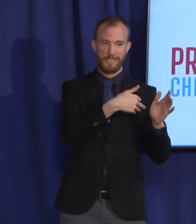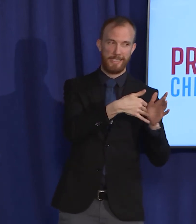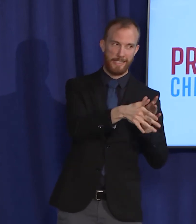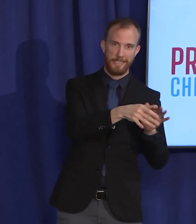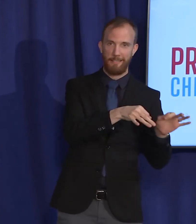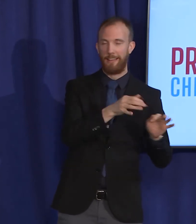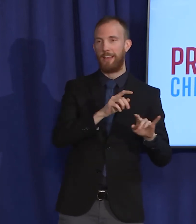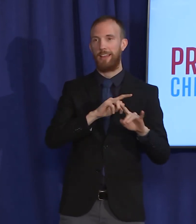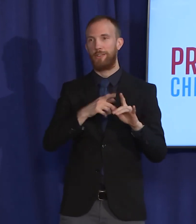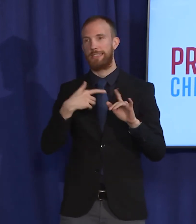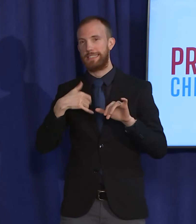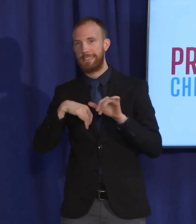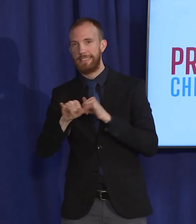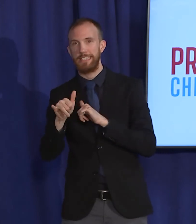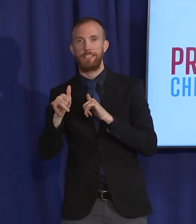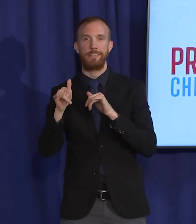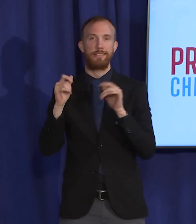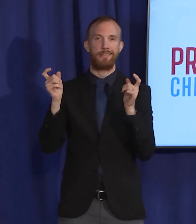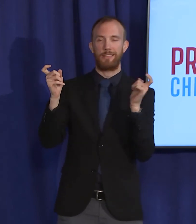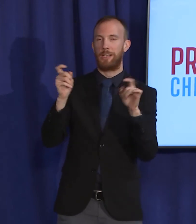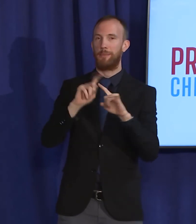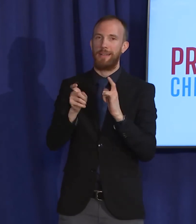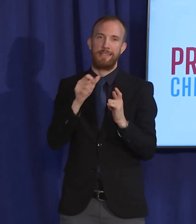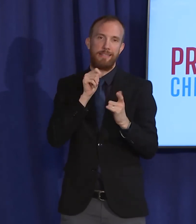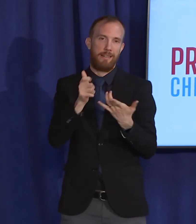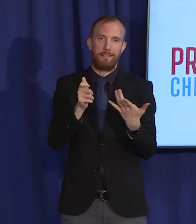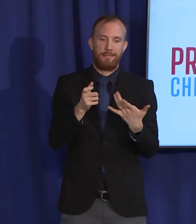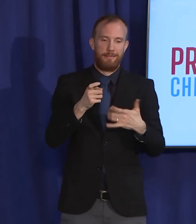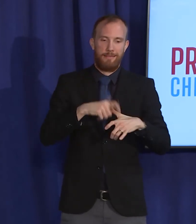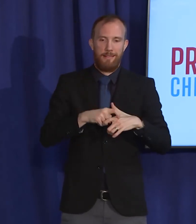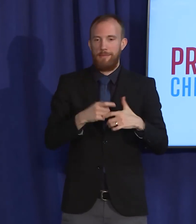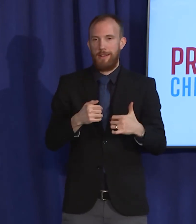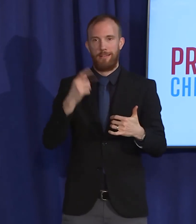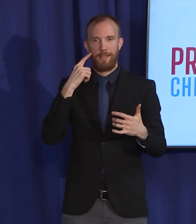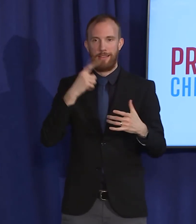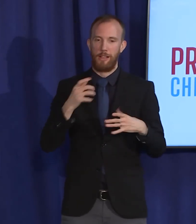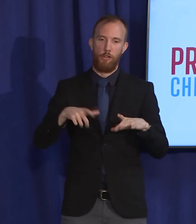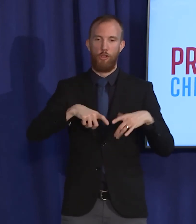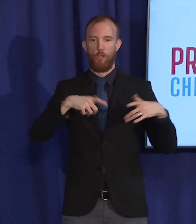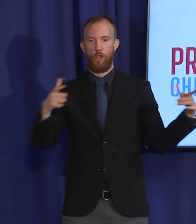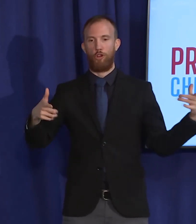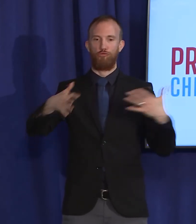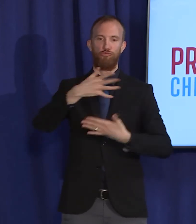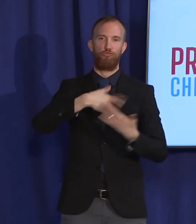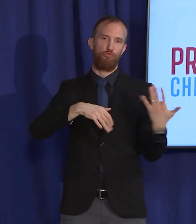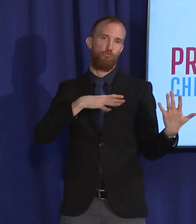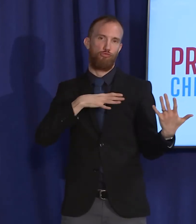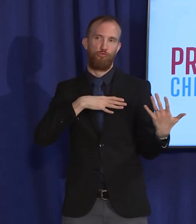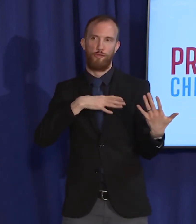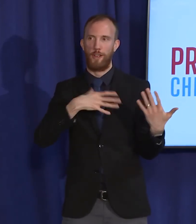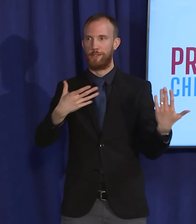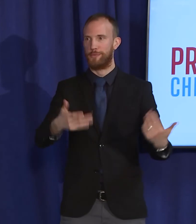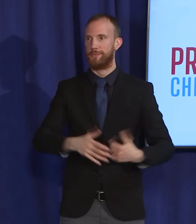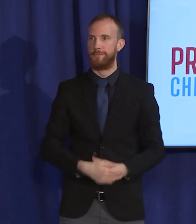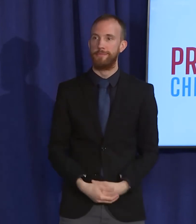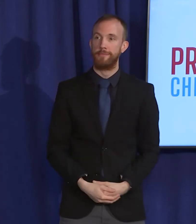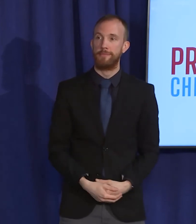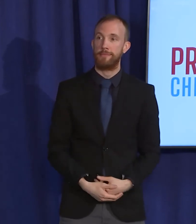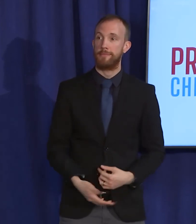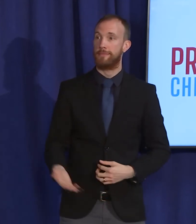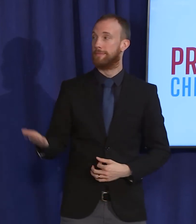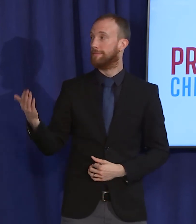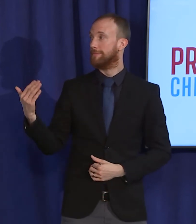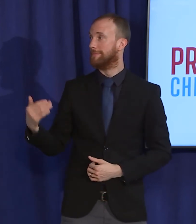March, ready to be having large gatherings and thinking that COVID is behind us. Great, we'll do our last one for Eric. Thanks. Dr.